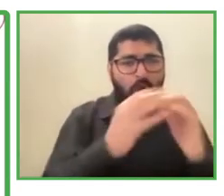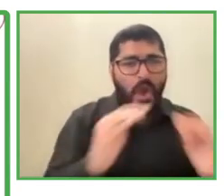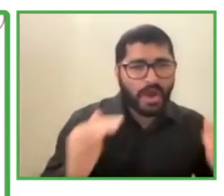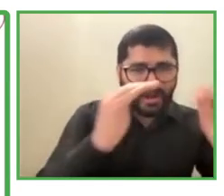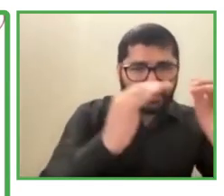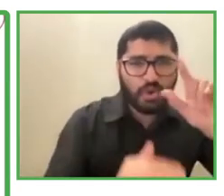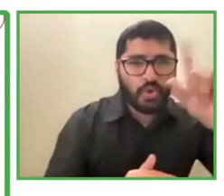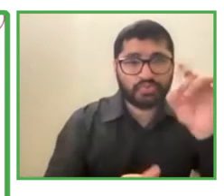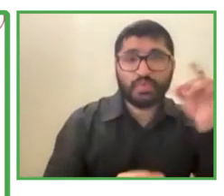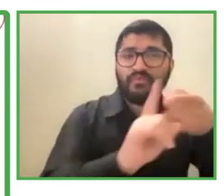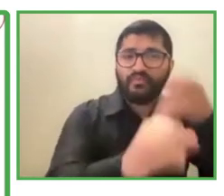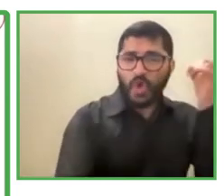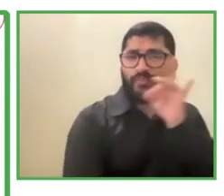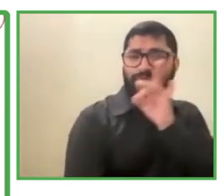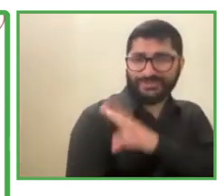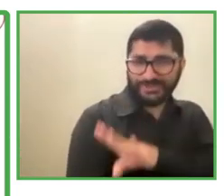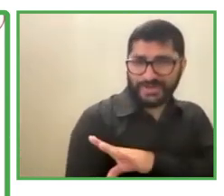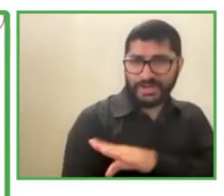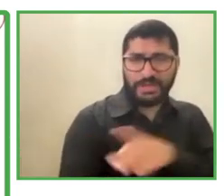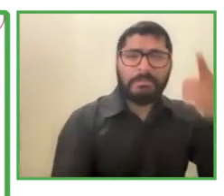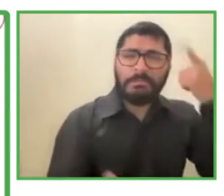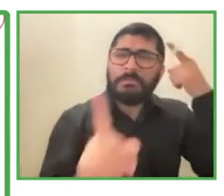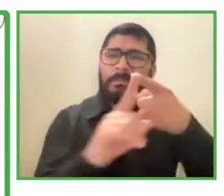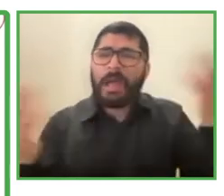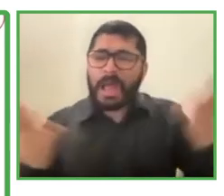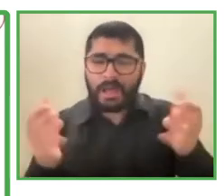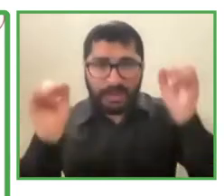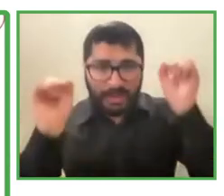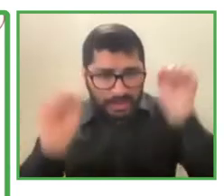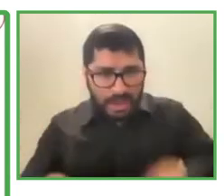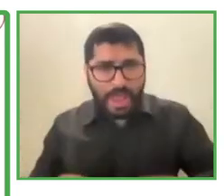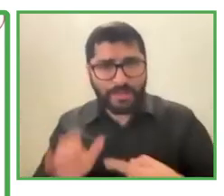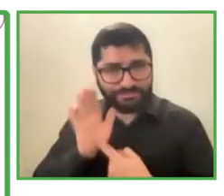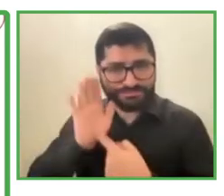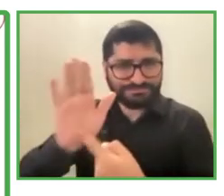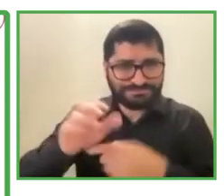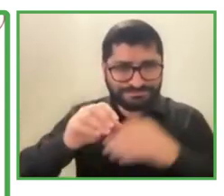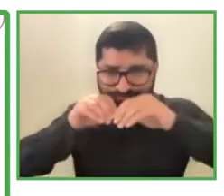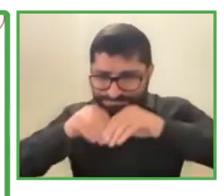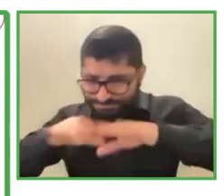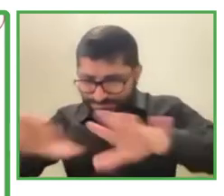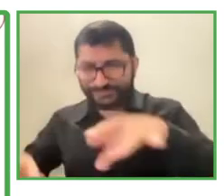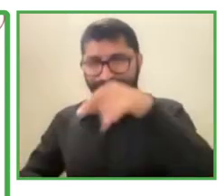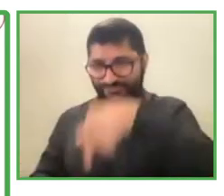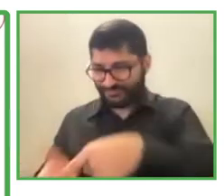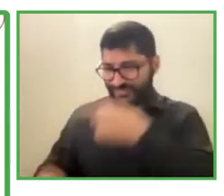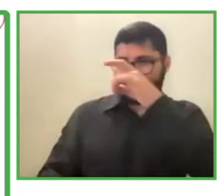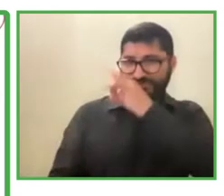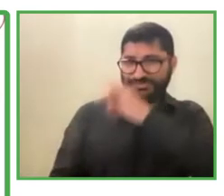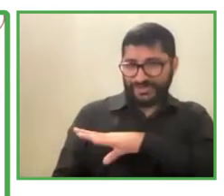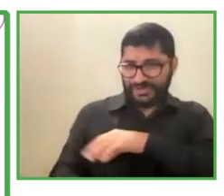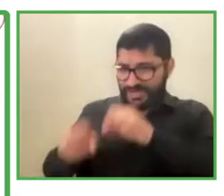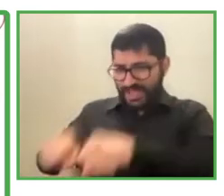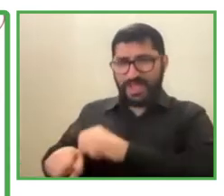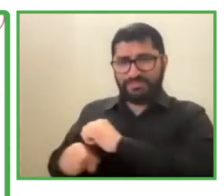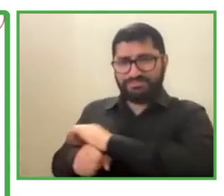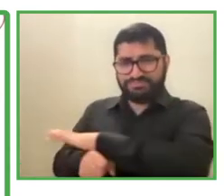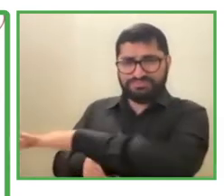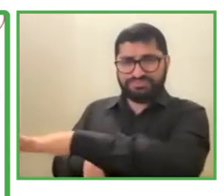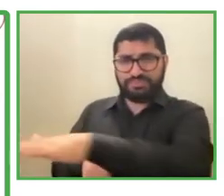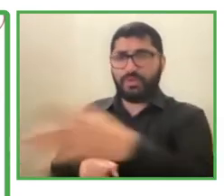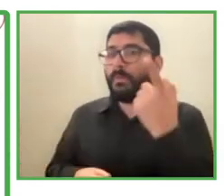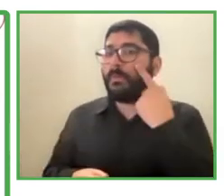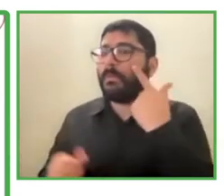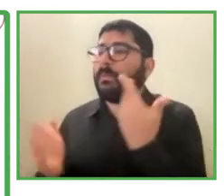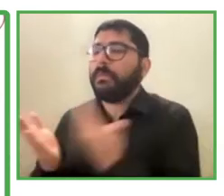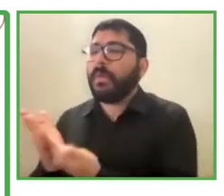begin implementation in Chile. We see this as a real way that we can impact the lives of persons with vision impairment, not